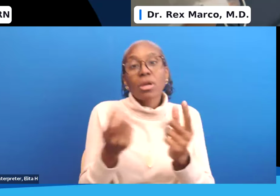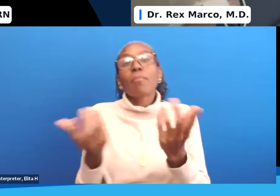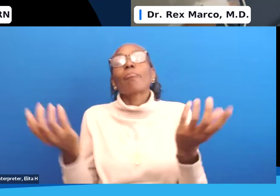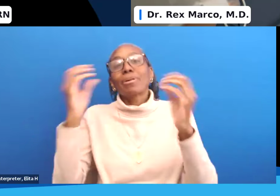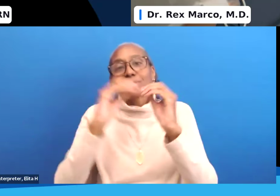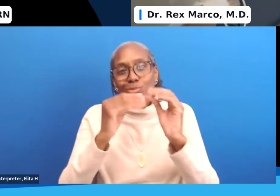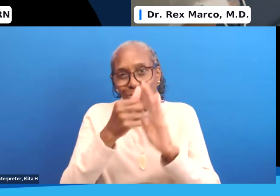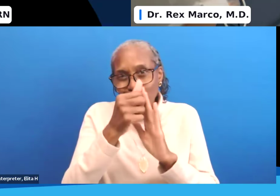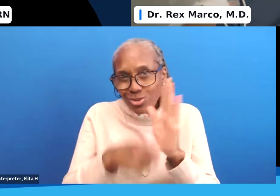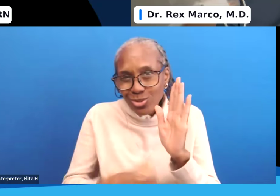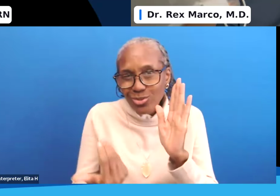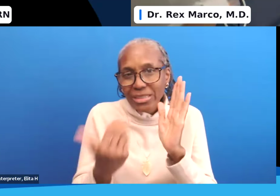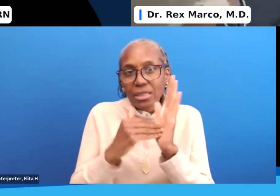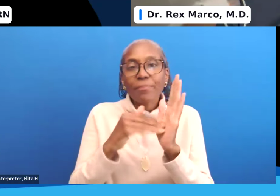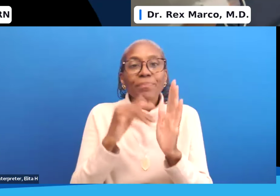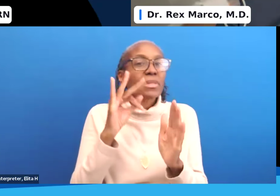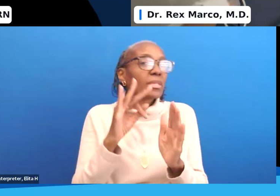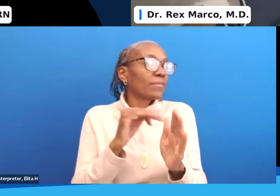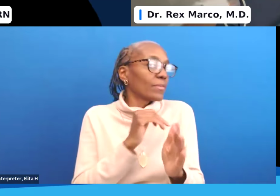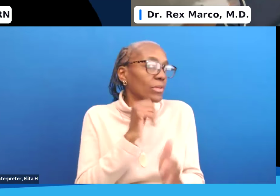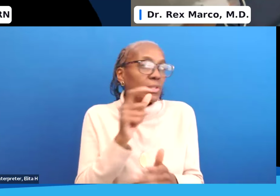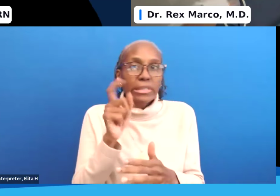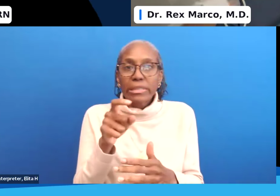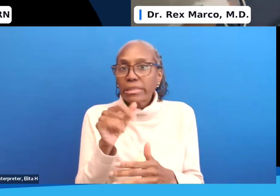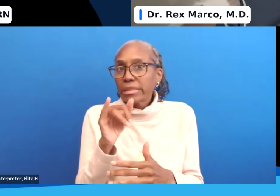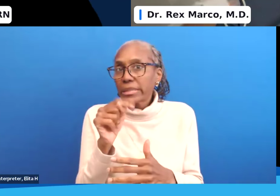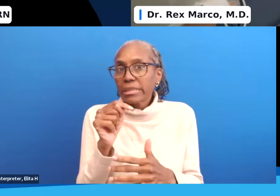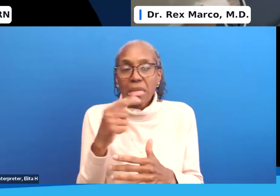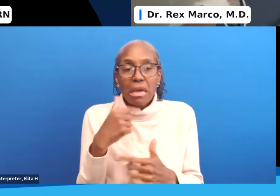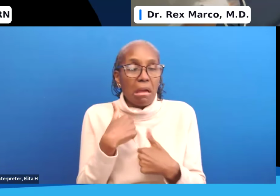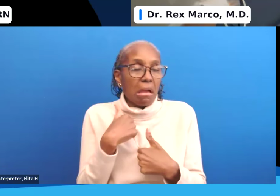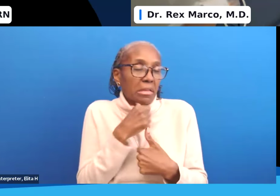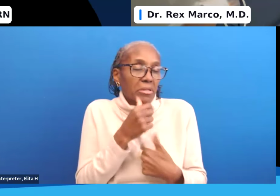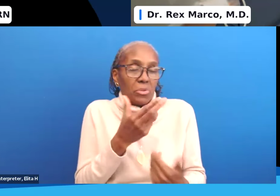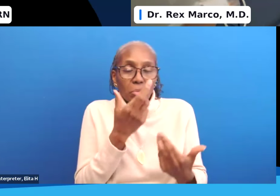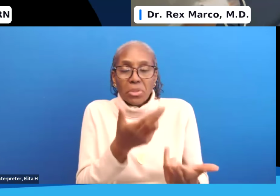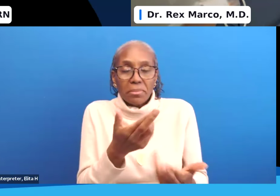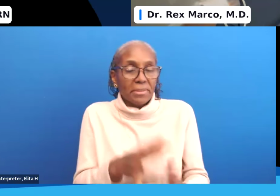and if it wasn't necessary, I didn't recommend it.